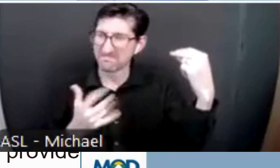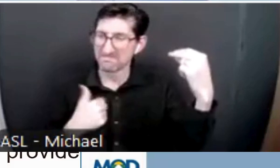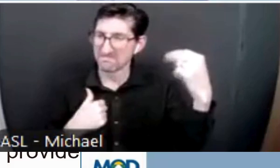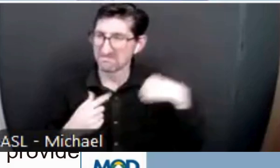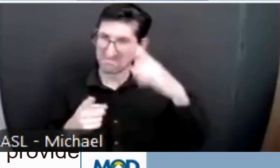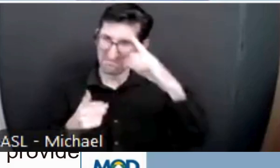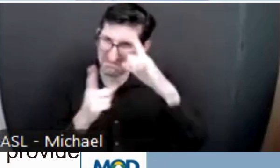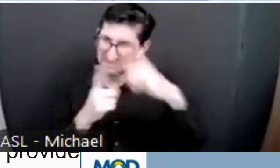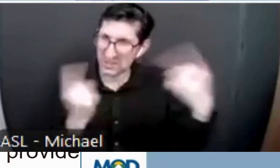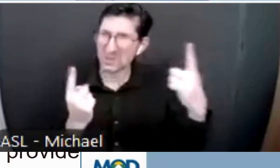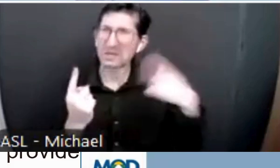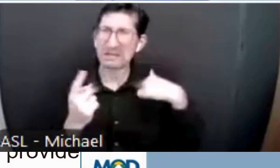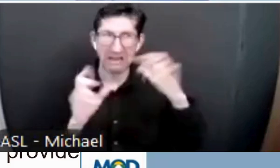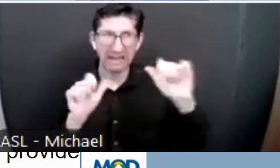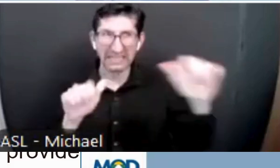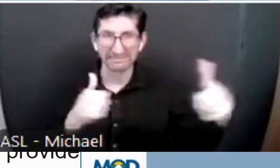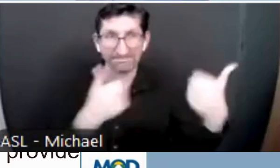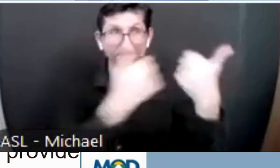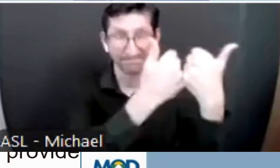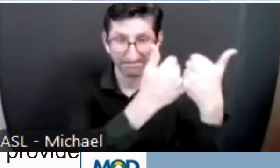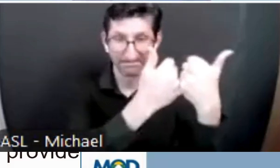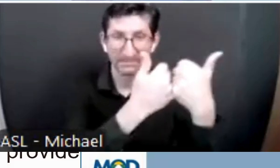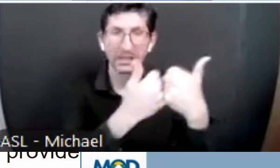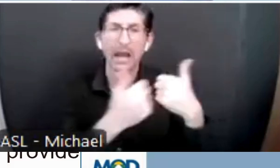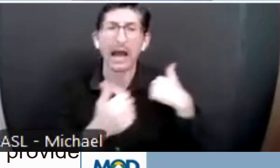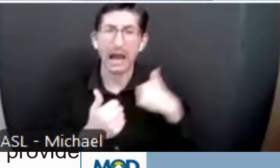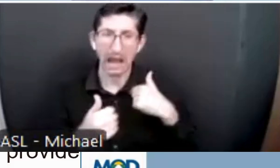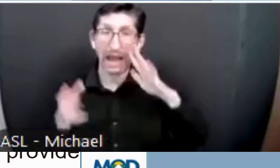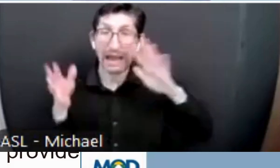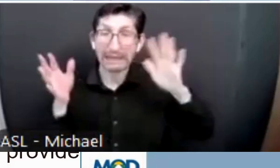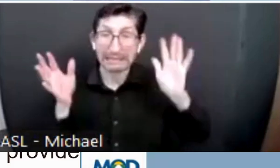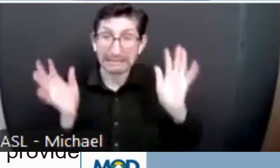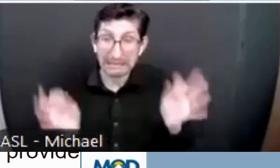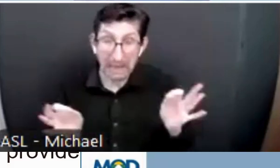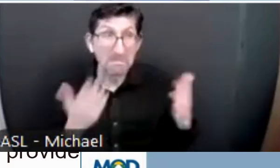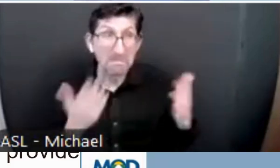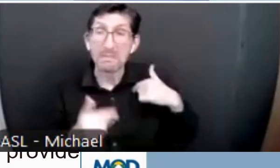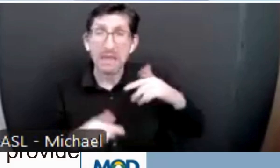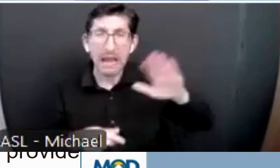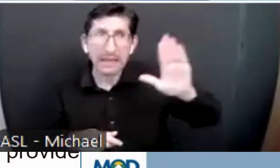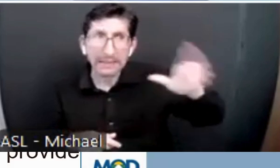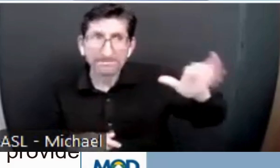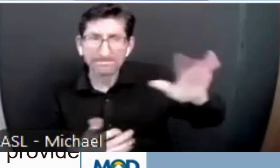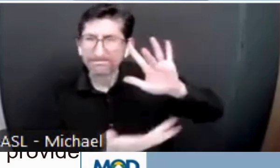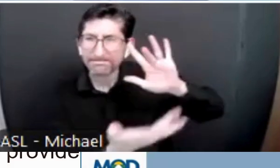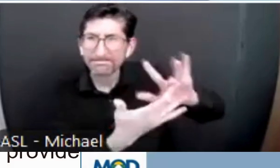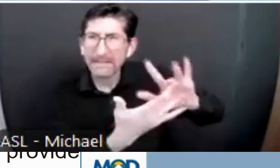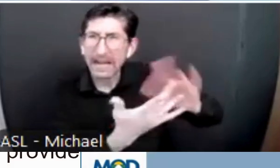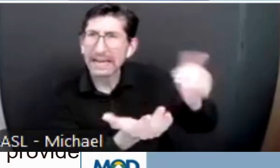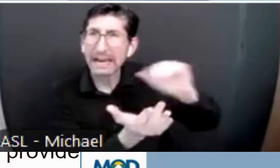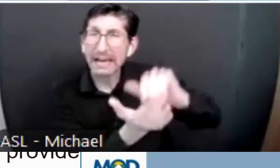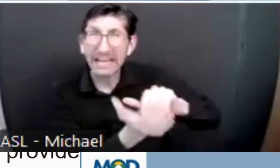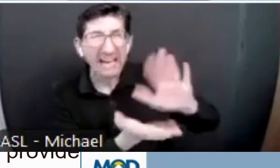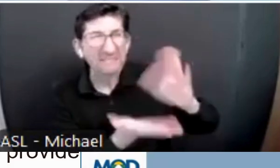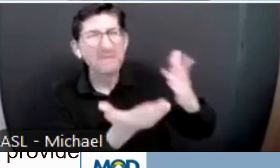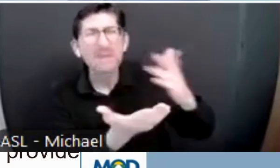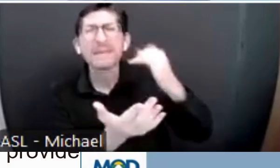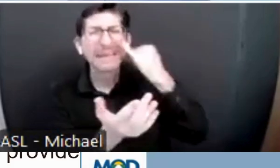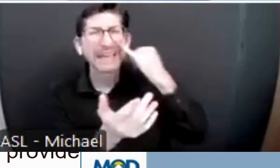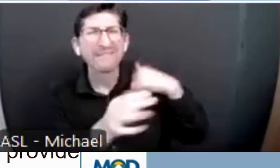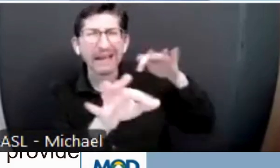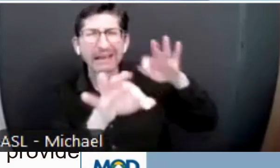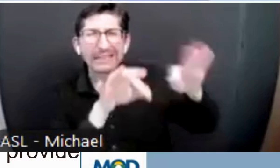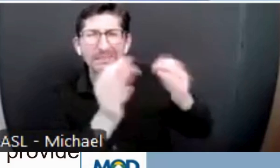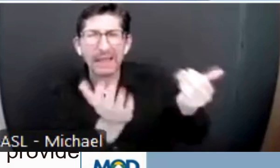it, you would be considering whether you want to reach back out and just try to re-engage with them to see if offering further explanation